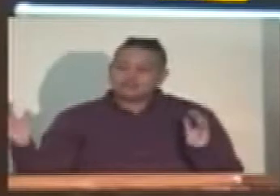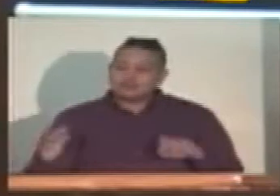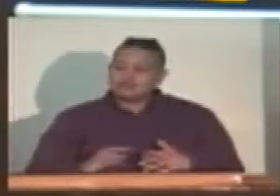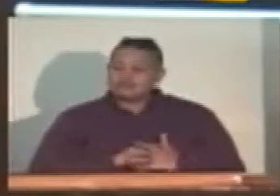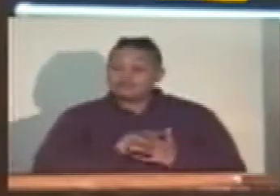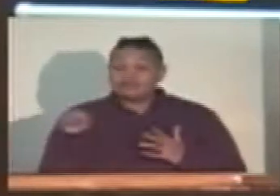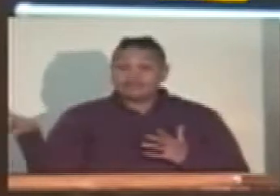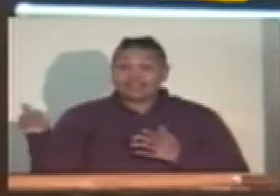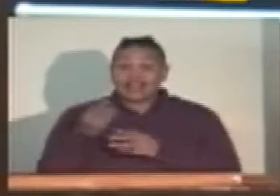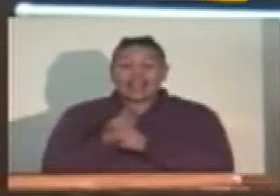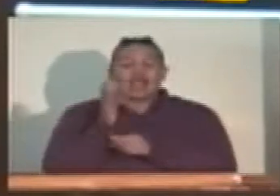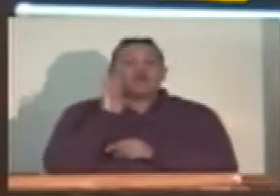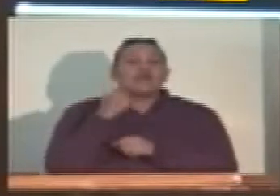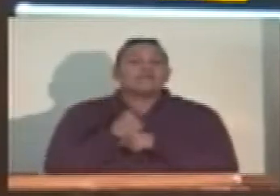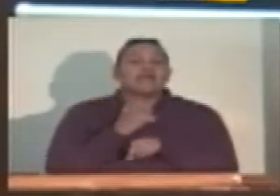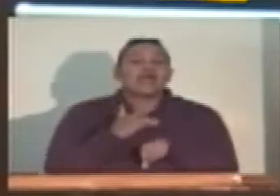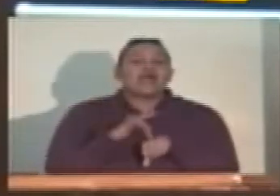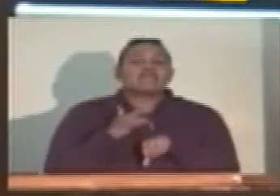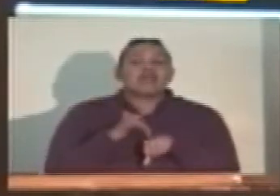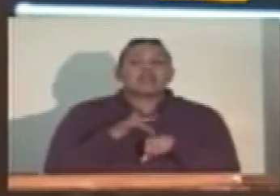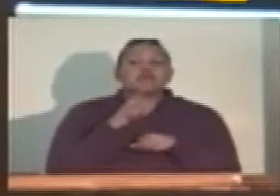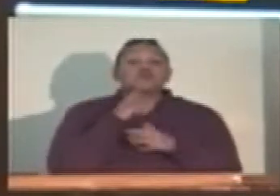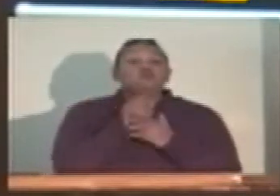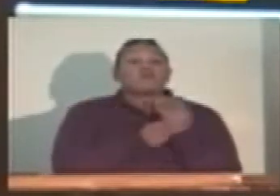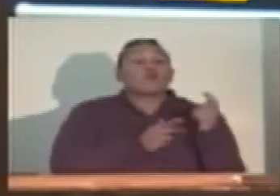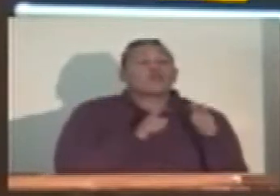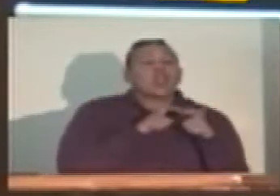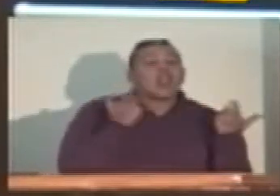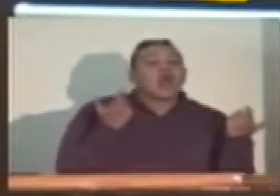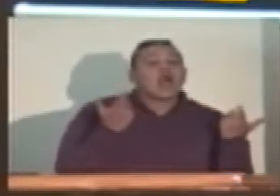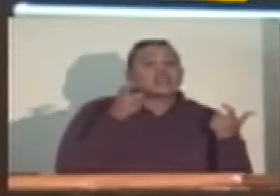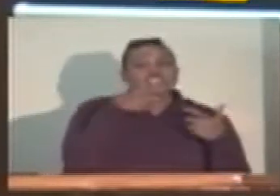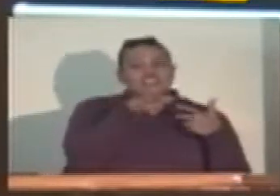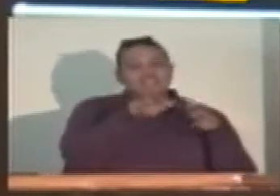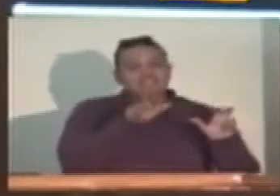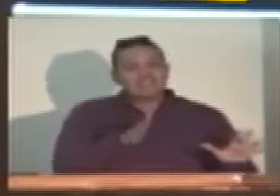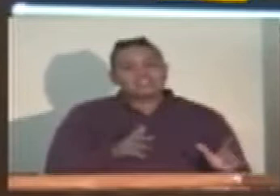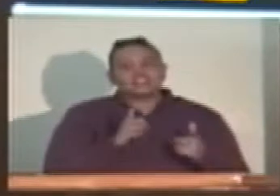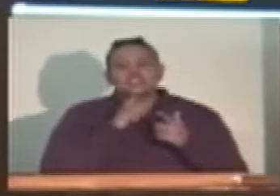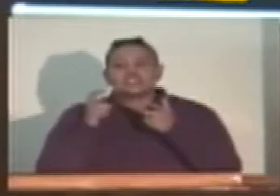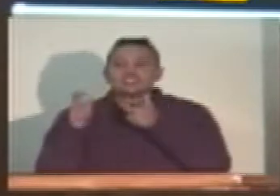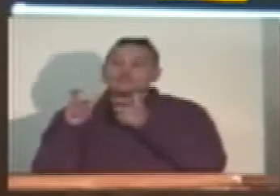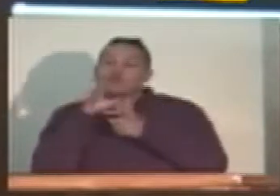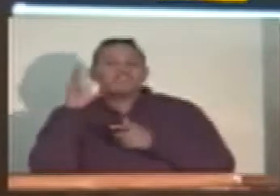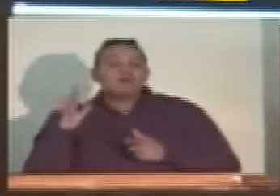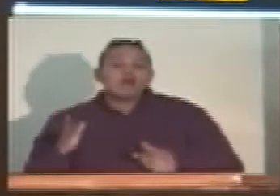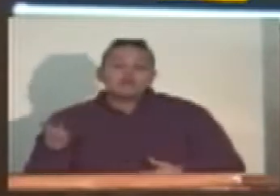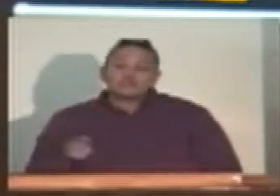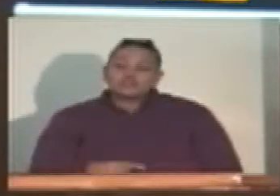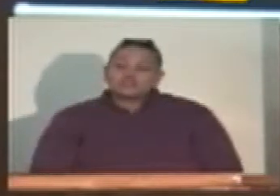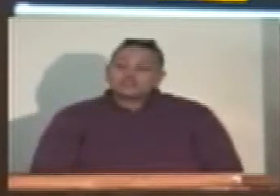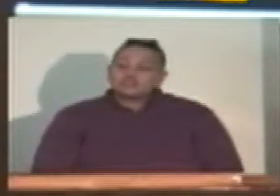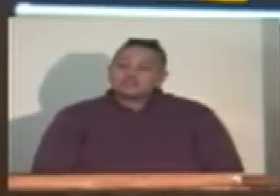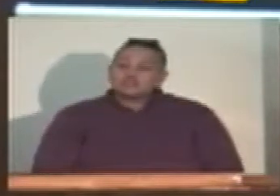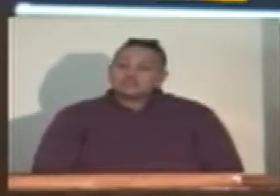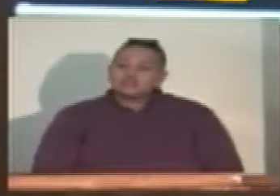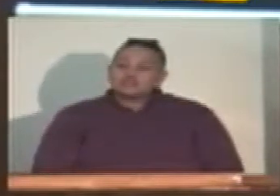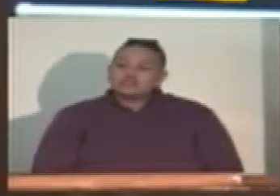These lands will be made available to both large investors and small farmers.